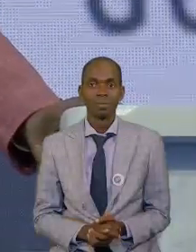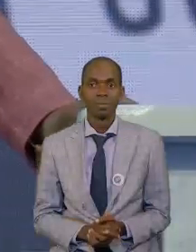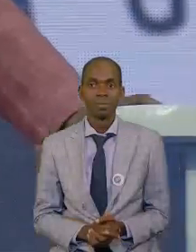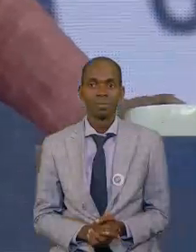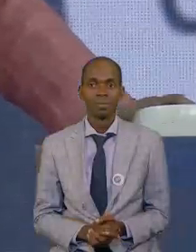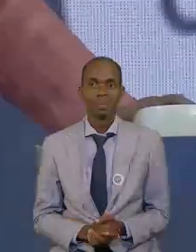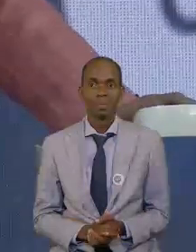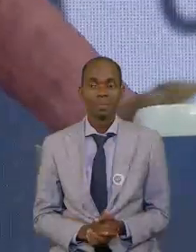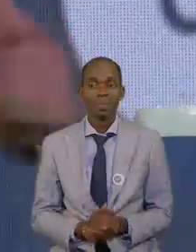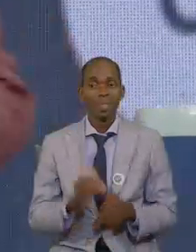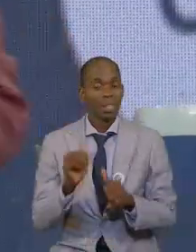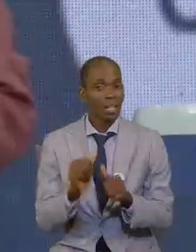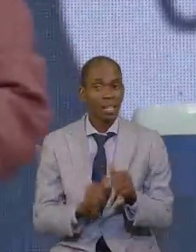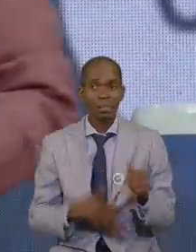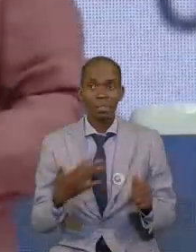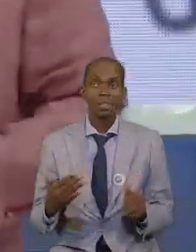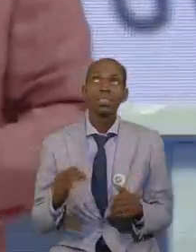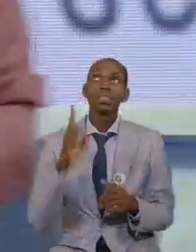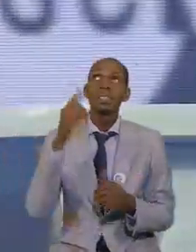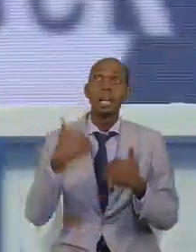Everything he has done from the first day